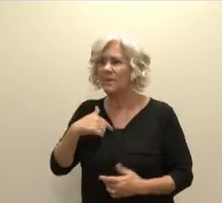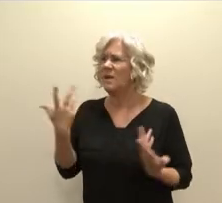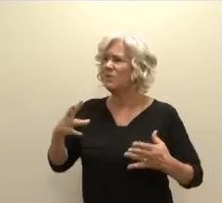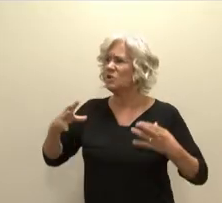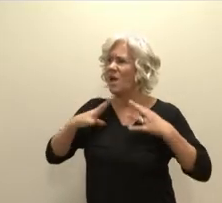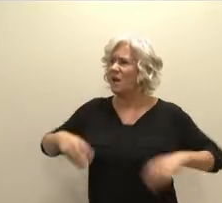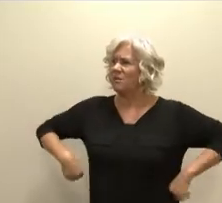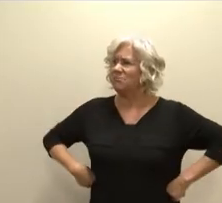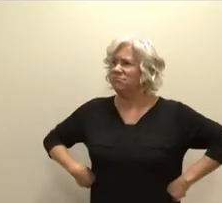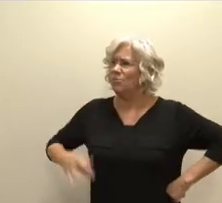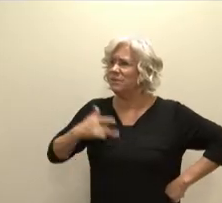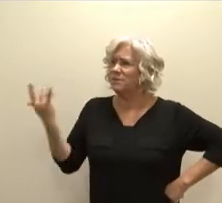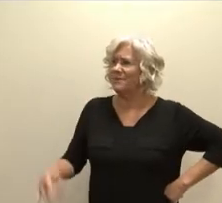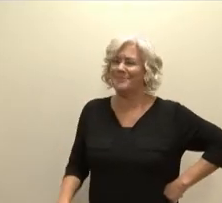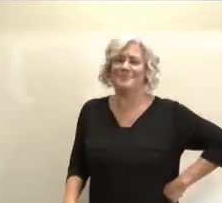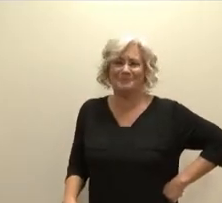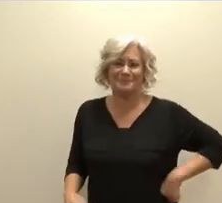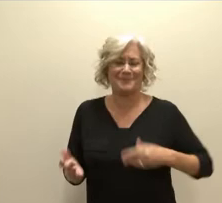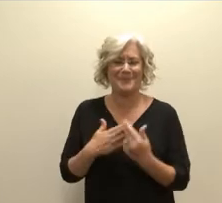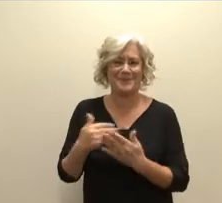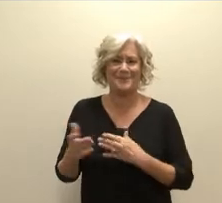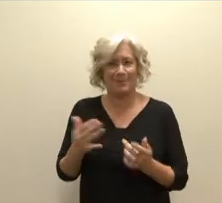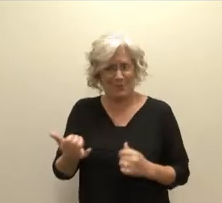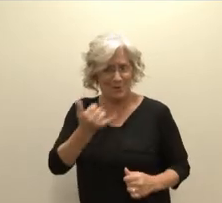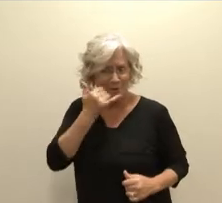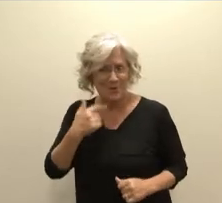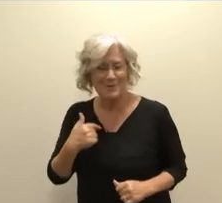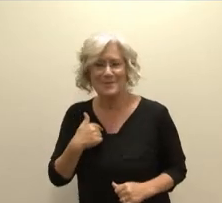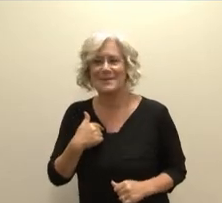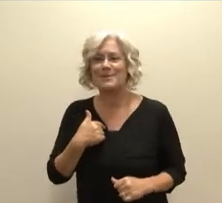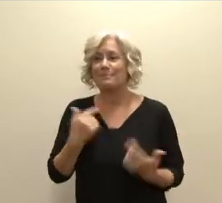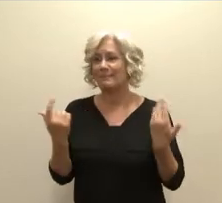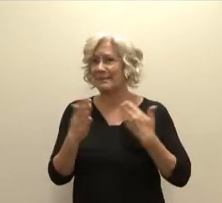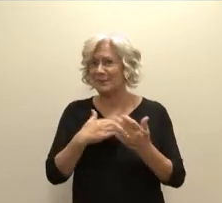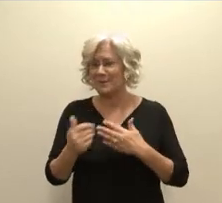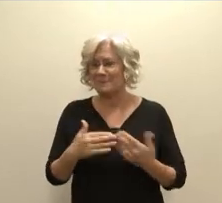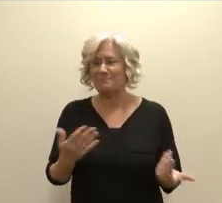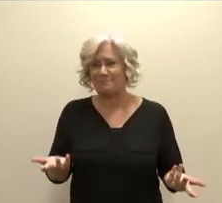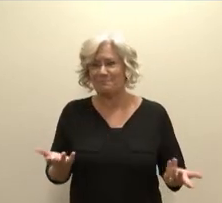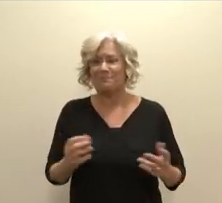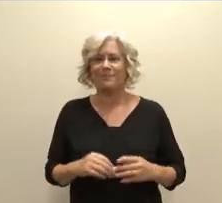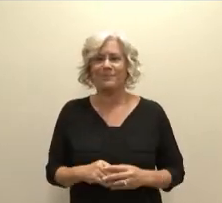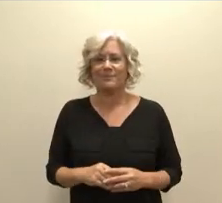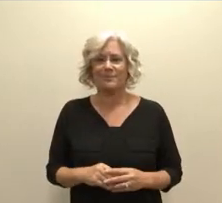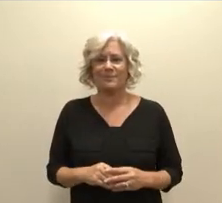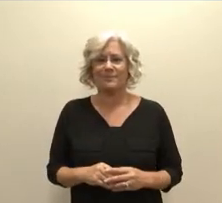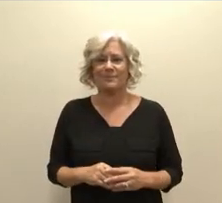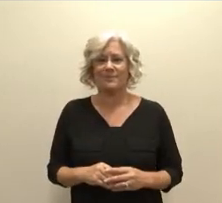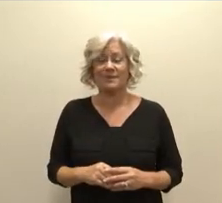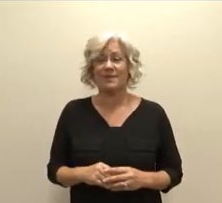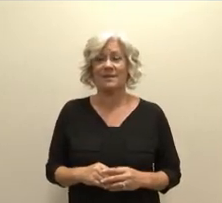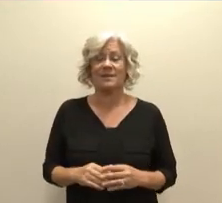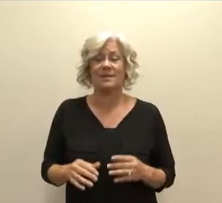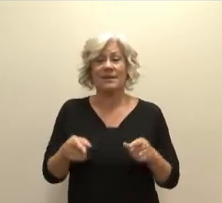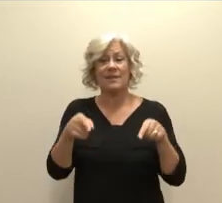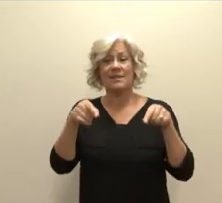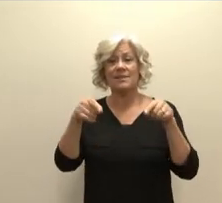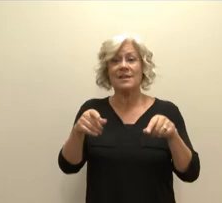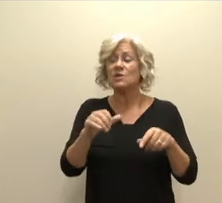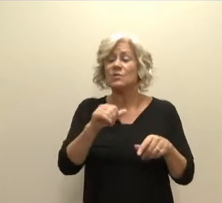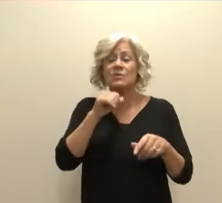don't answer the phone that time of morning. That's what I do. But anyway, this would not have been possible without